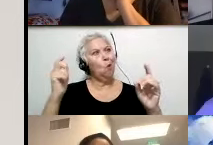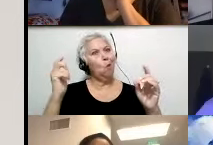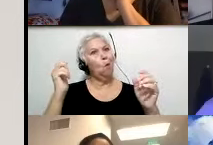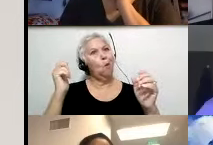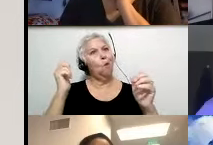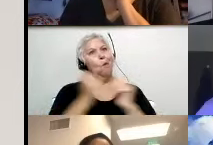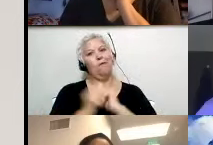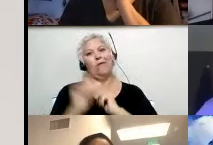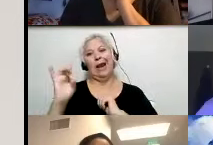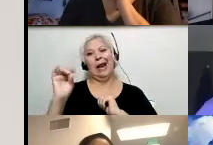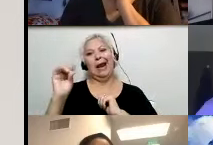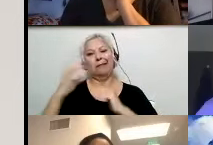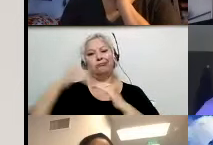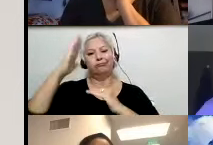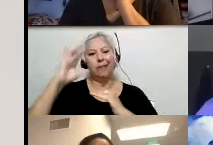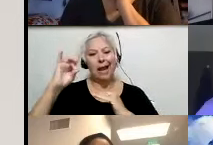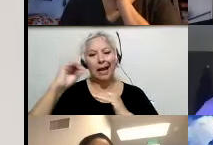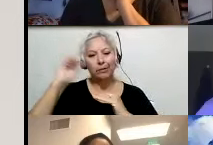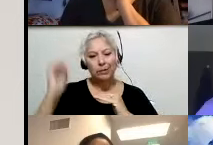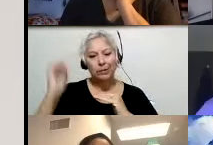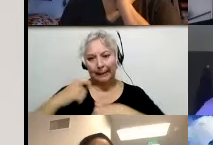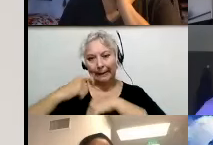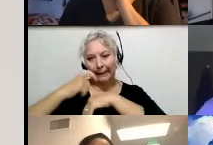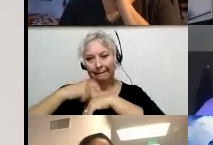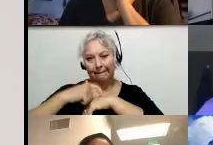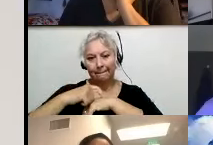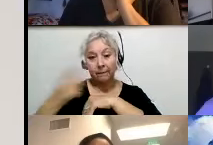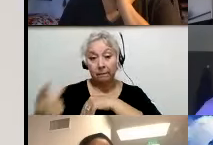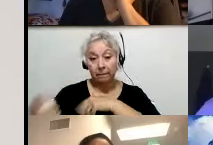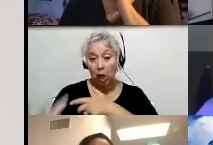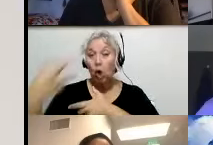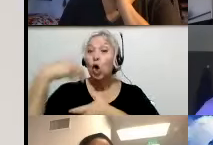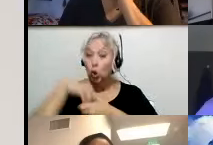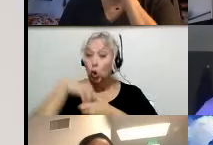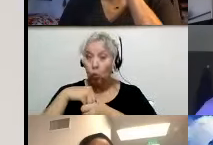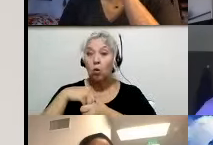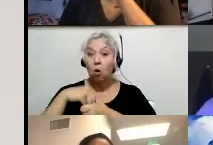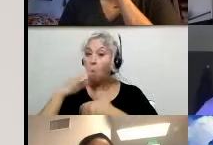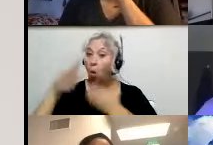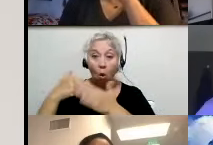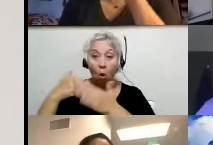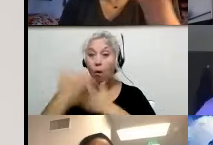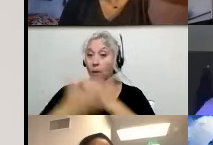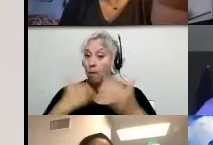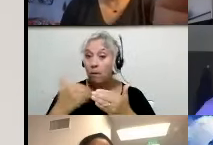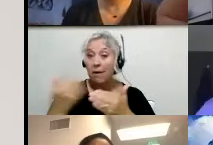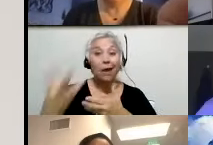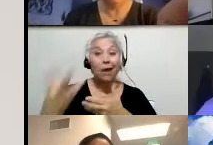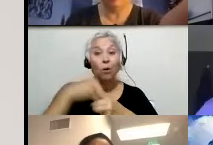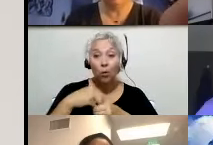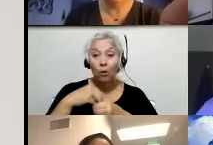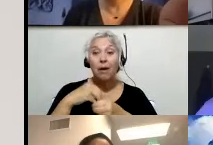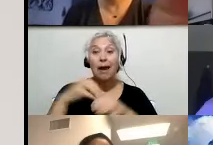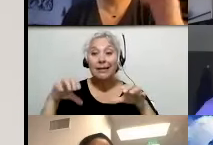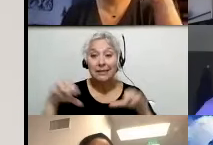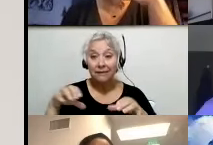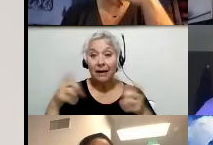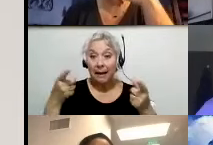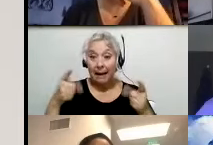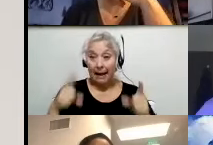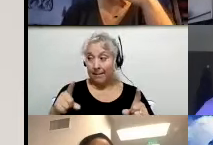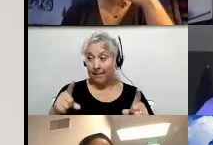time. So we want to make sure that they are included in all processes and activities that happen